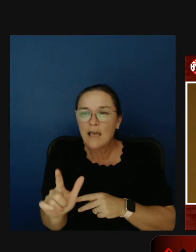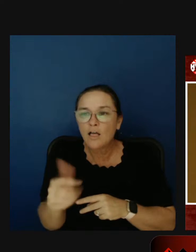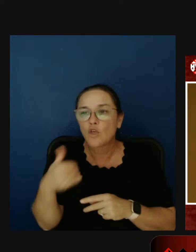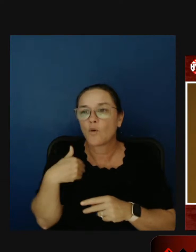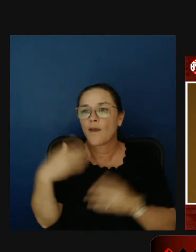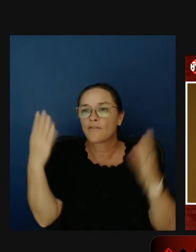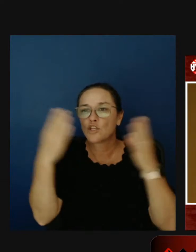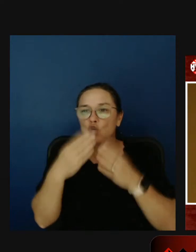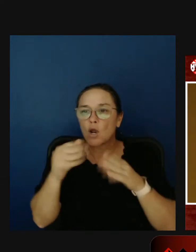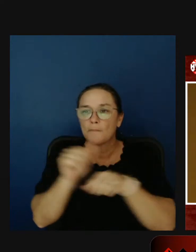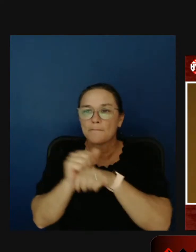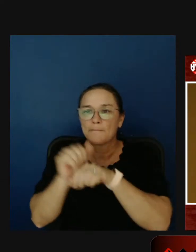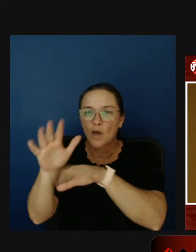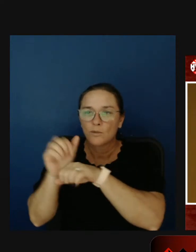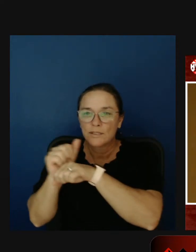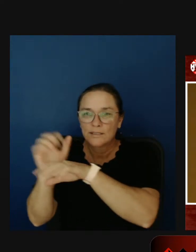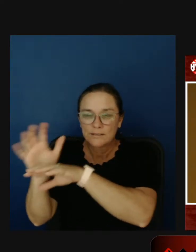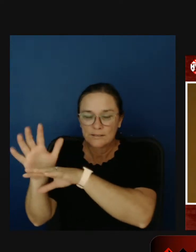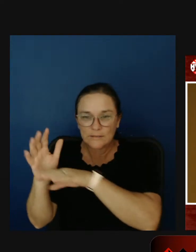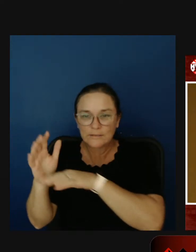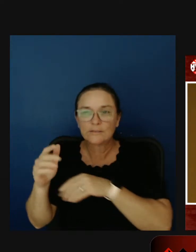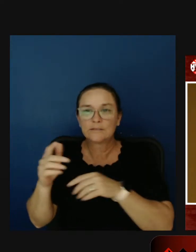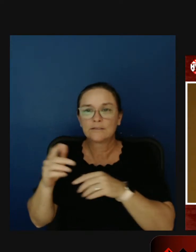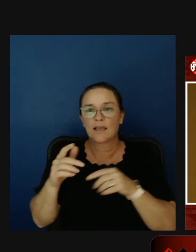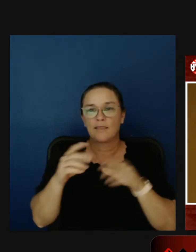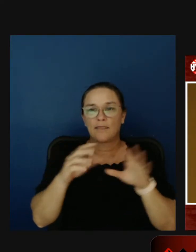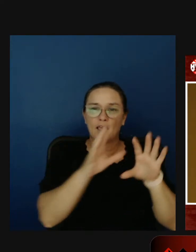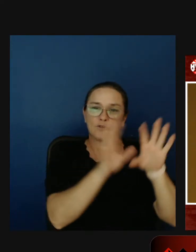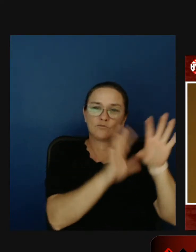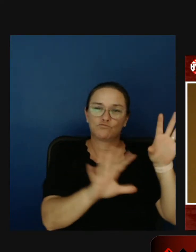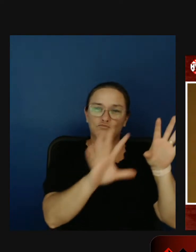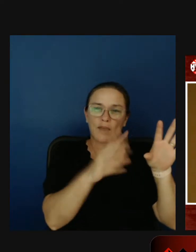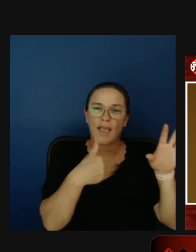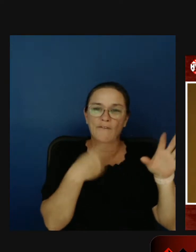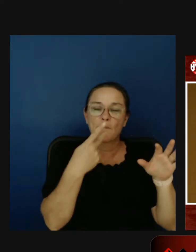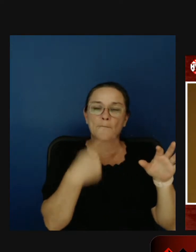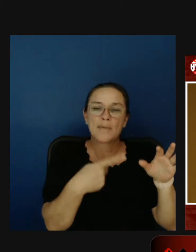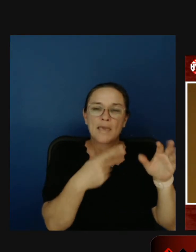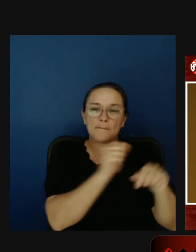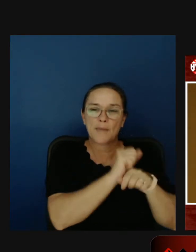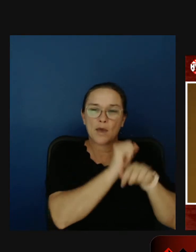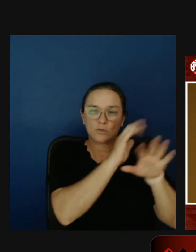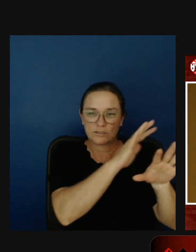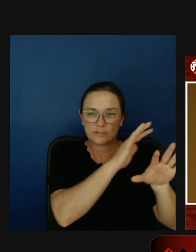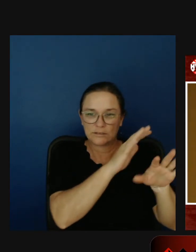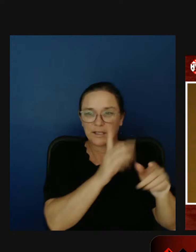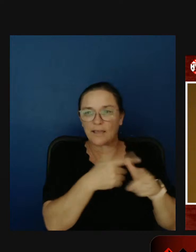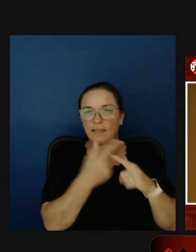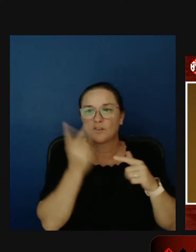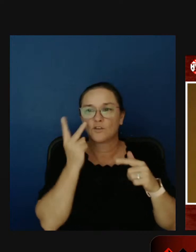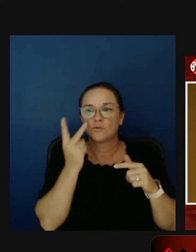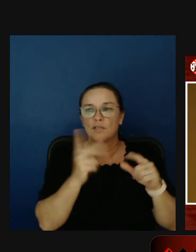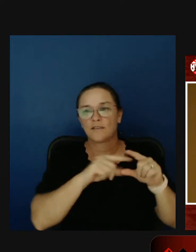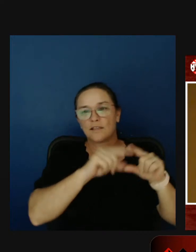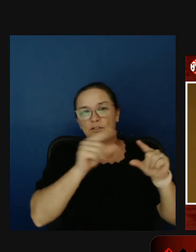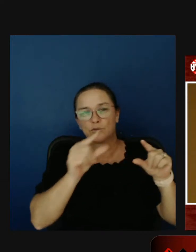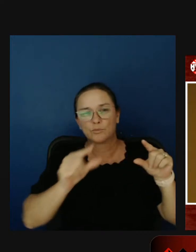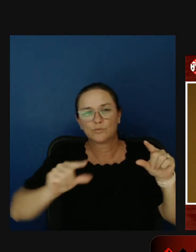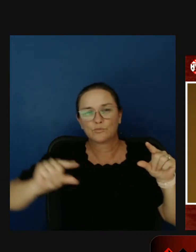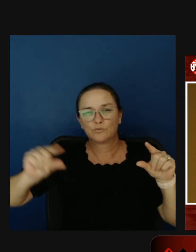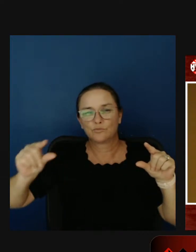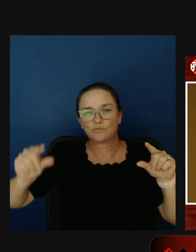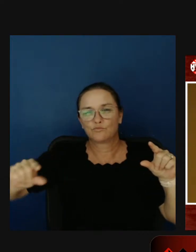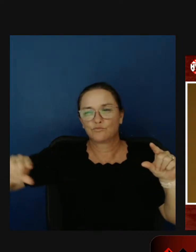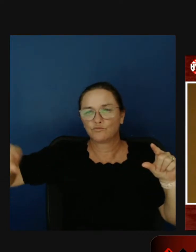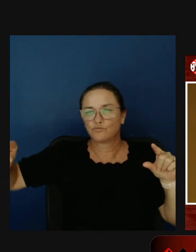colored mountains, and then here it's kind of hard to see, but there's these more pinkish colored mountains. And then you can see this kind of snaky line going through